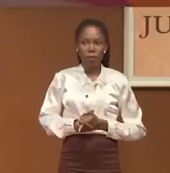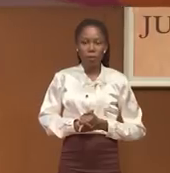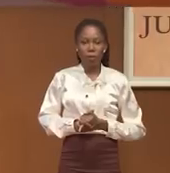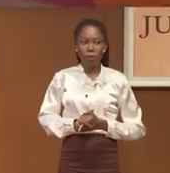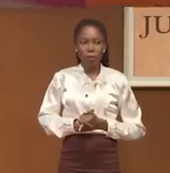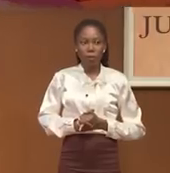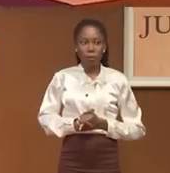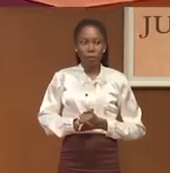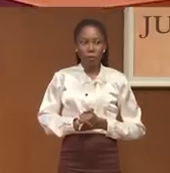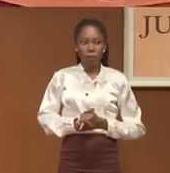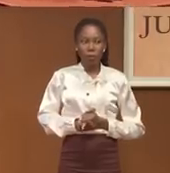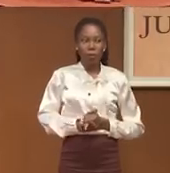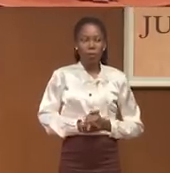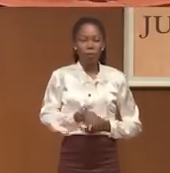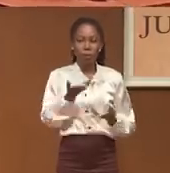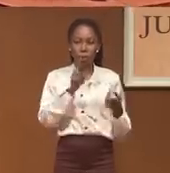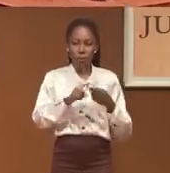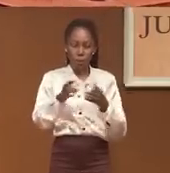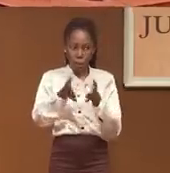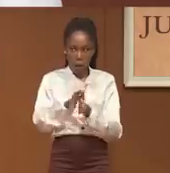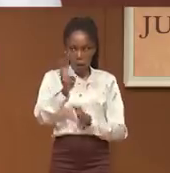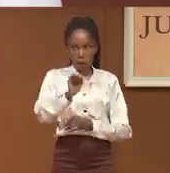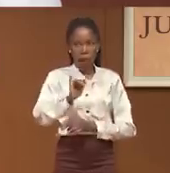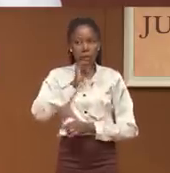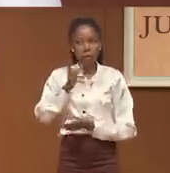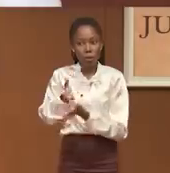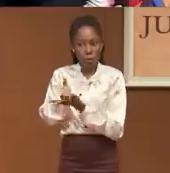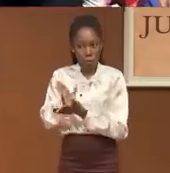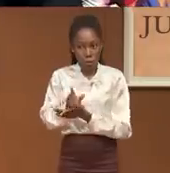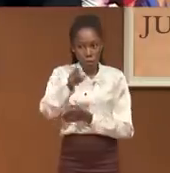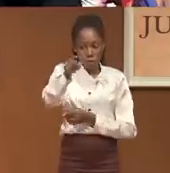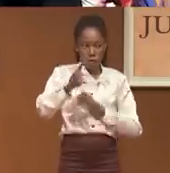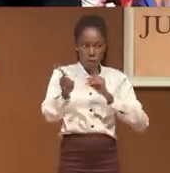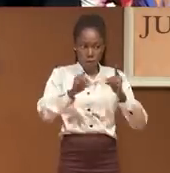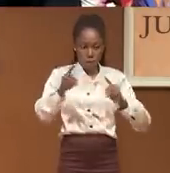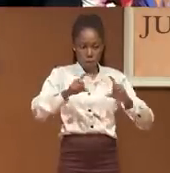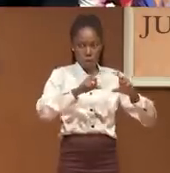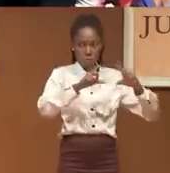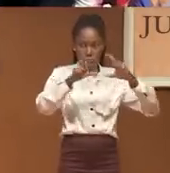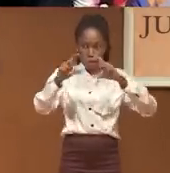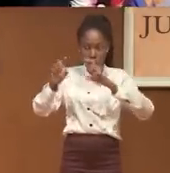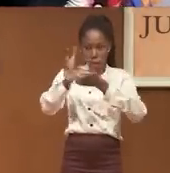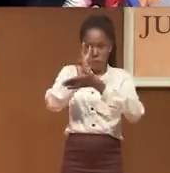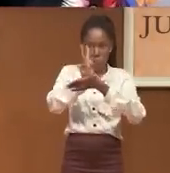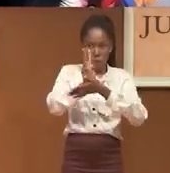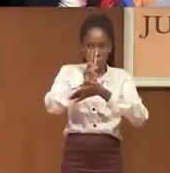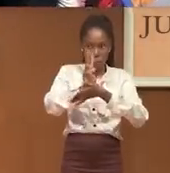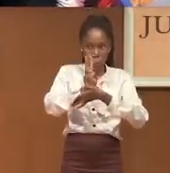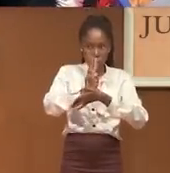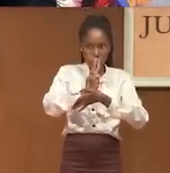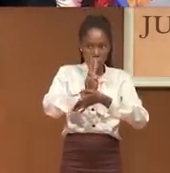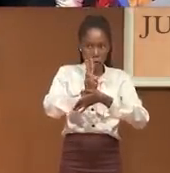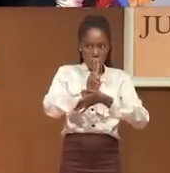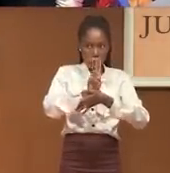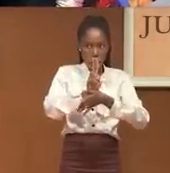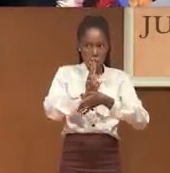continue. No. Okay. I just want to ask him, is that correct, what he said? That you were on the land and you had a video recording? He wasn't the one, Your Honor. Not